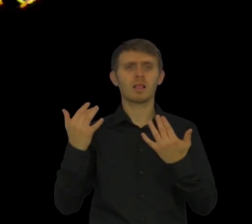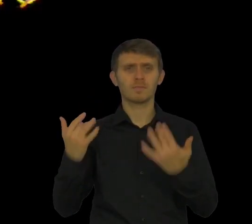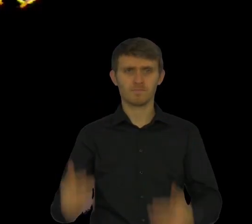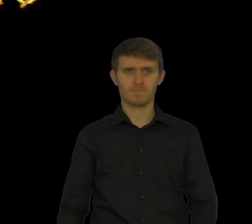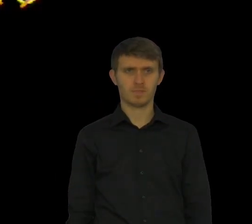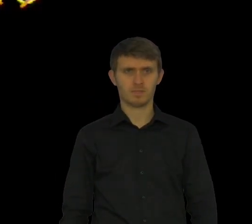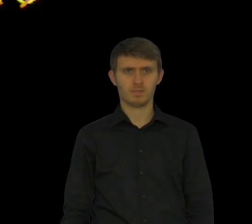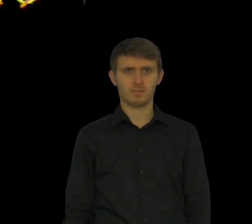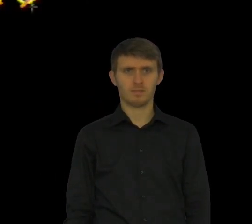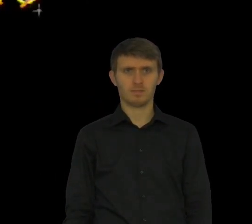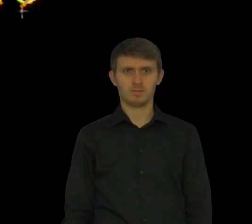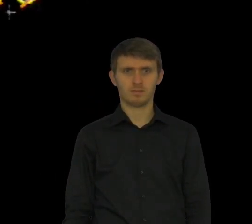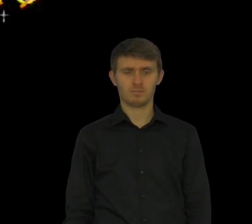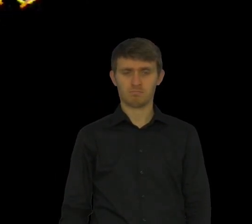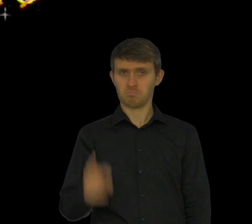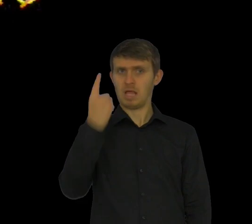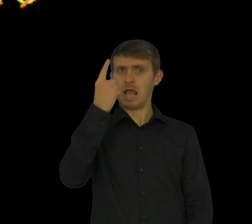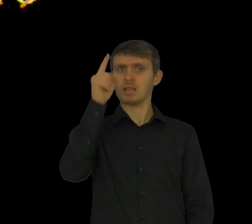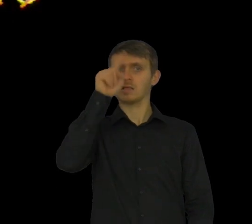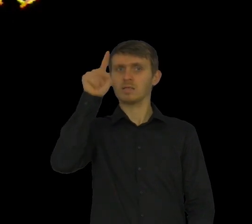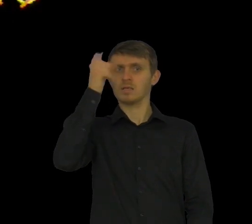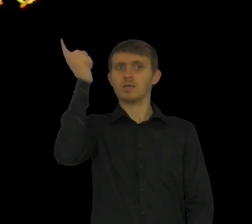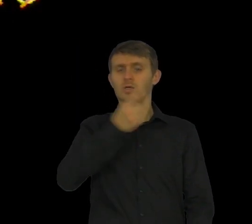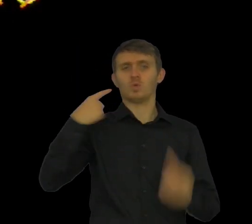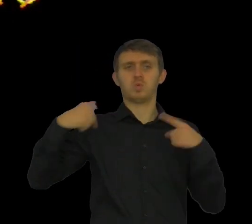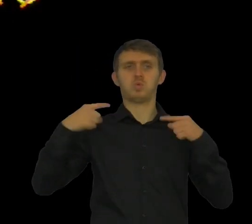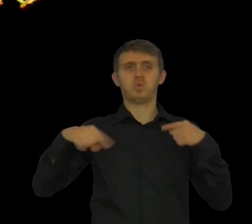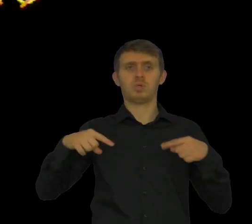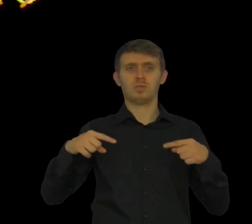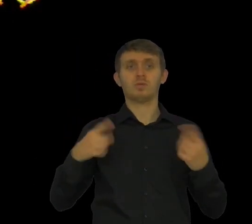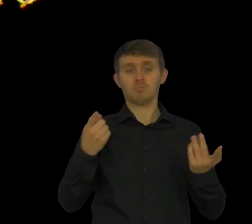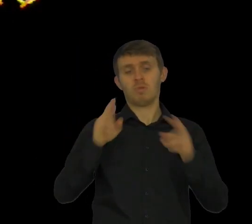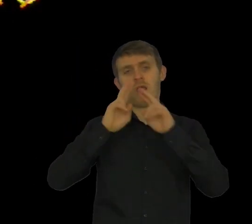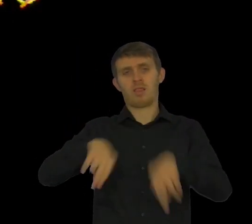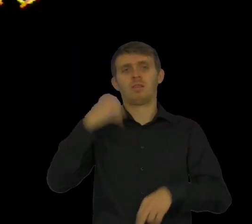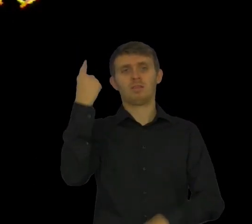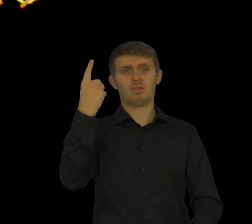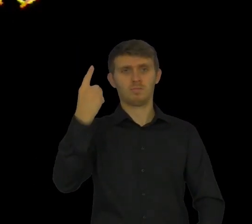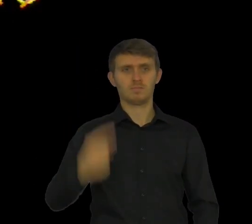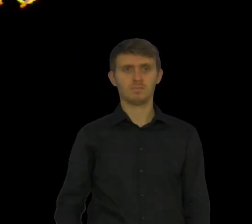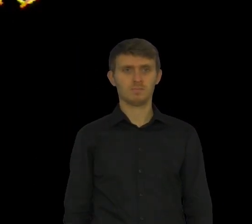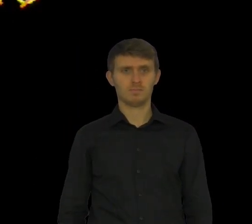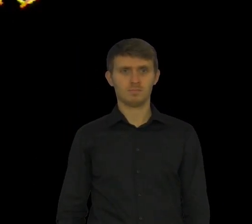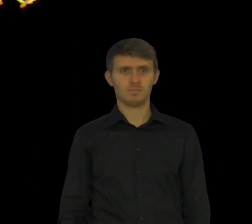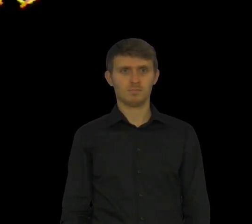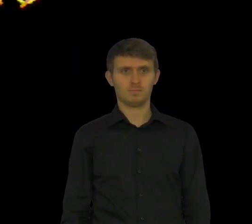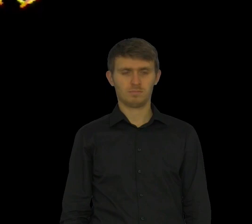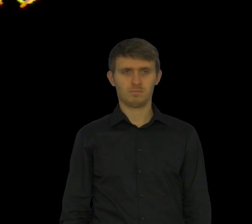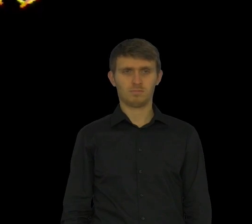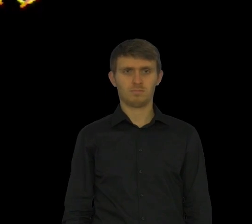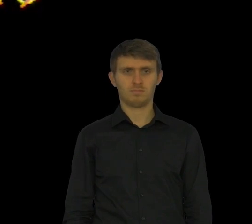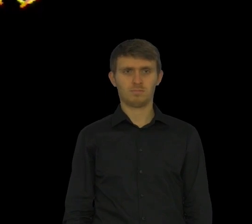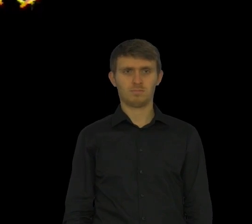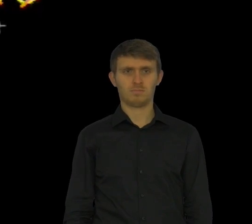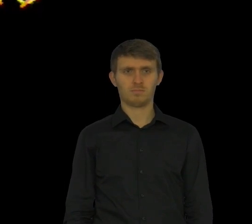away how many lemons would we have left well this is the only one that I haven't crossed out so we would have one lemon